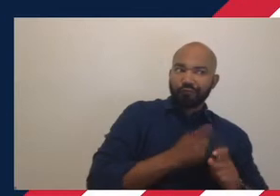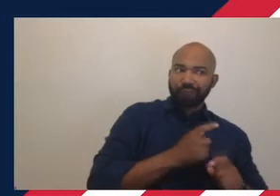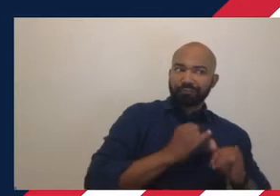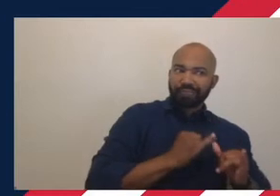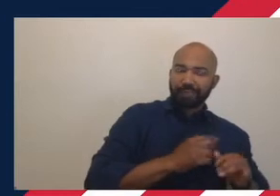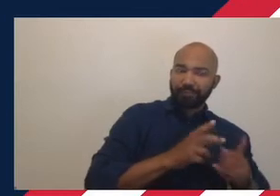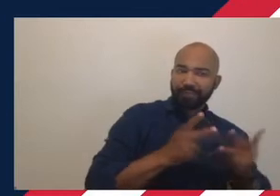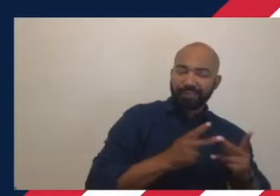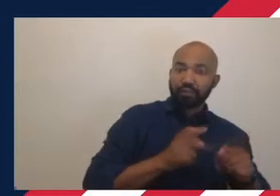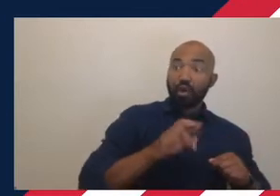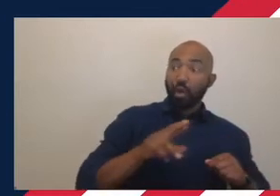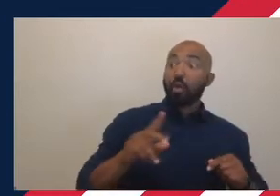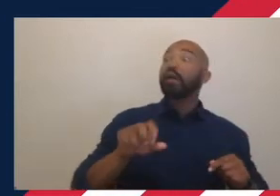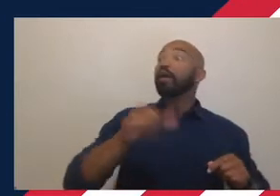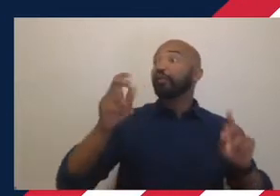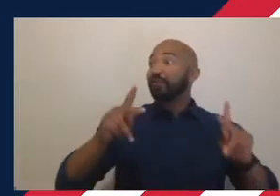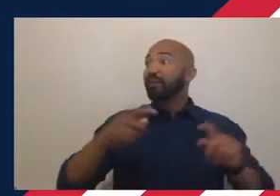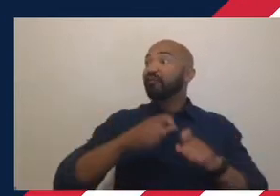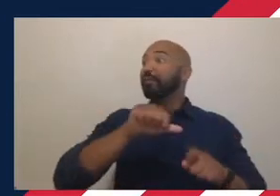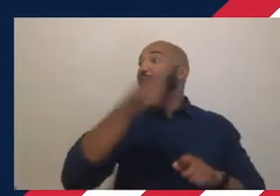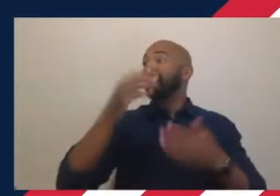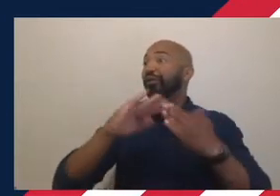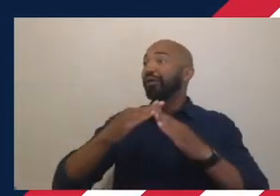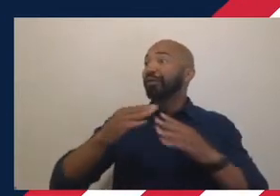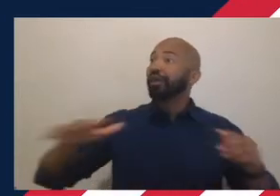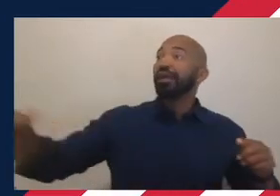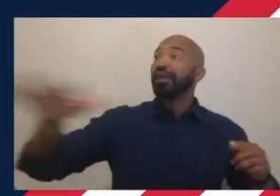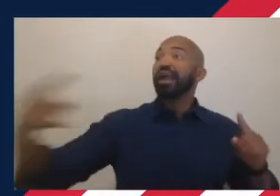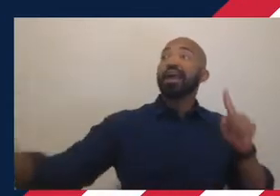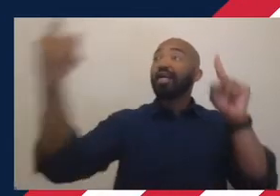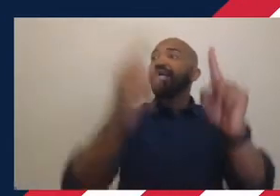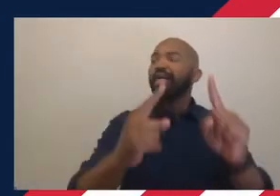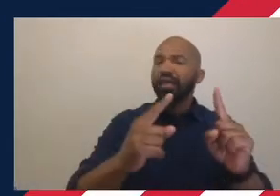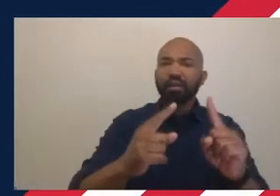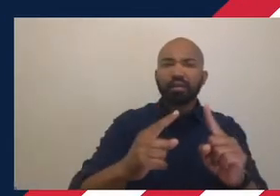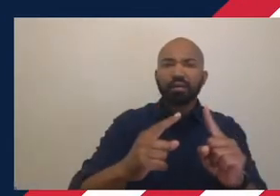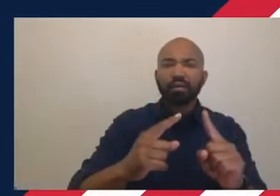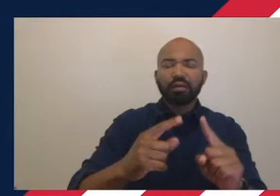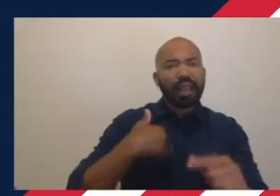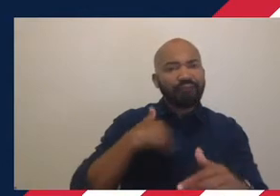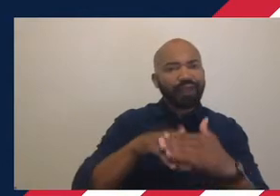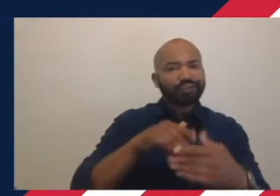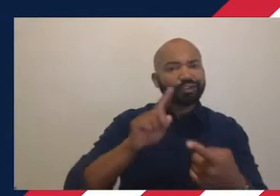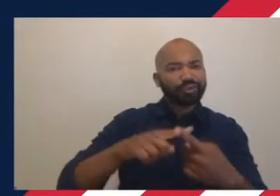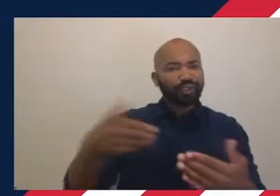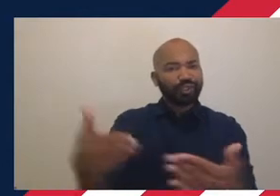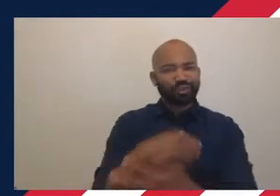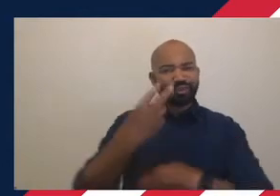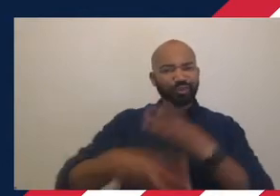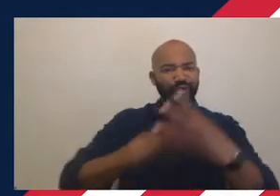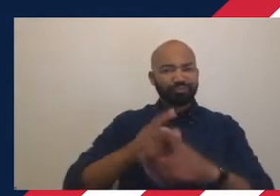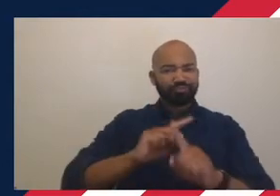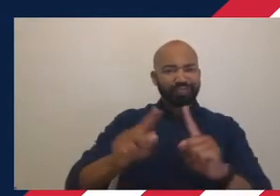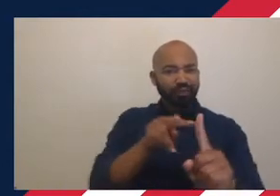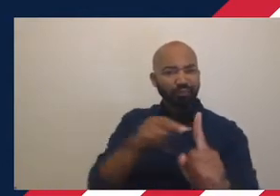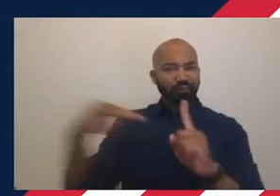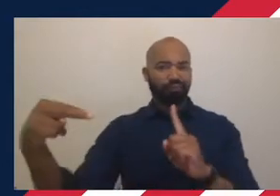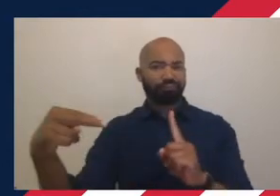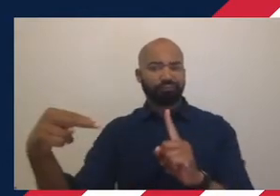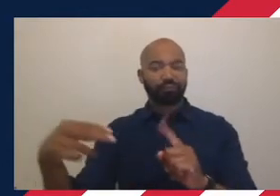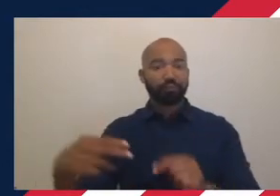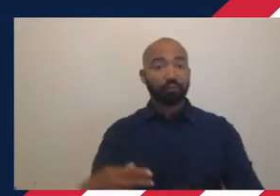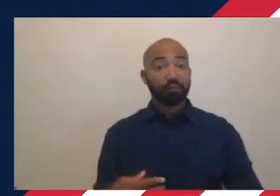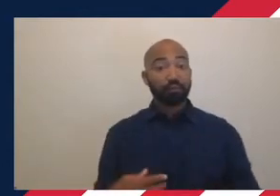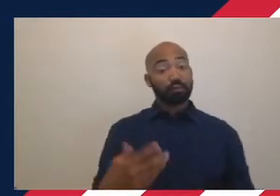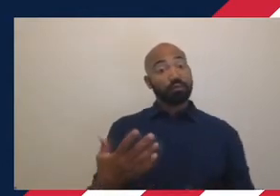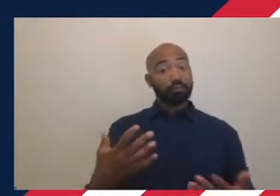being. We have to ensure that we can do that. It is imperative. I know my children can definitely speak to the